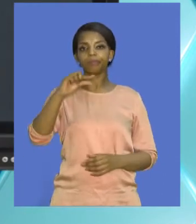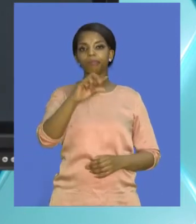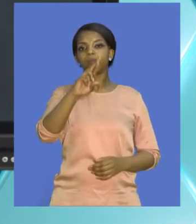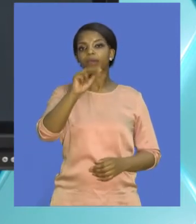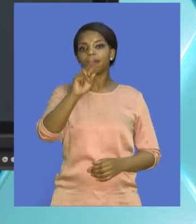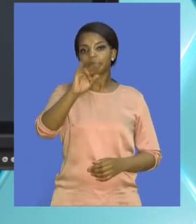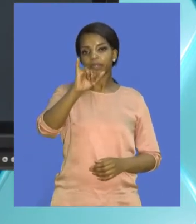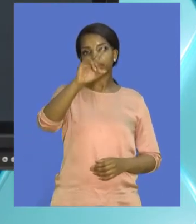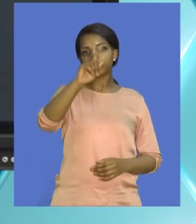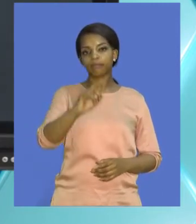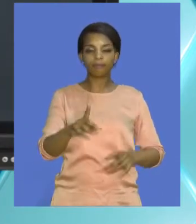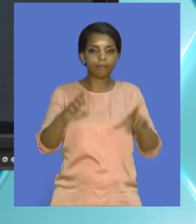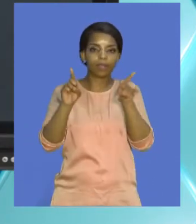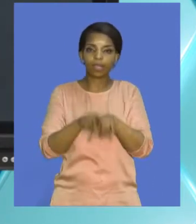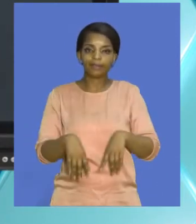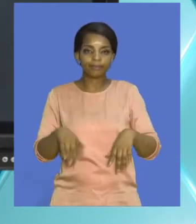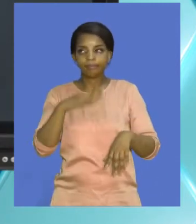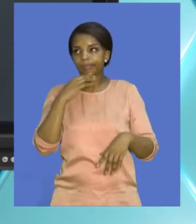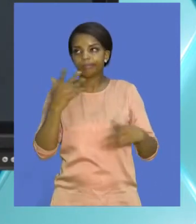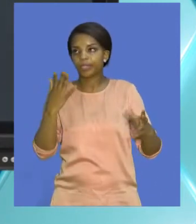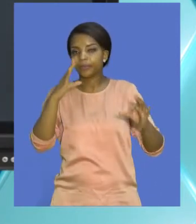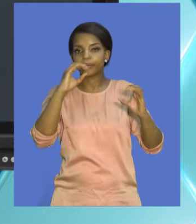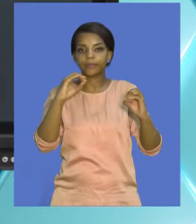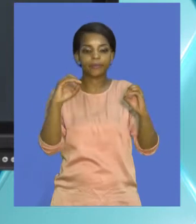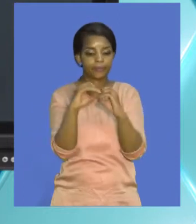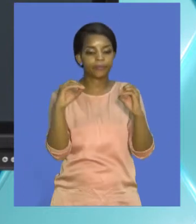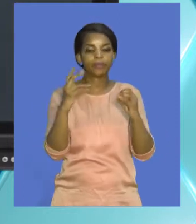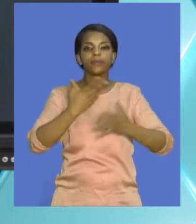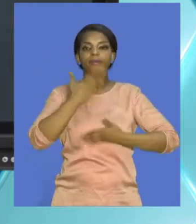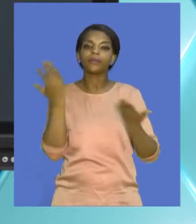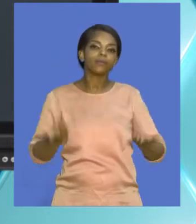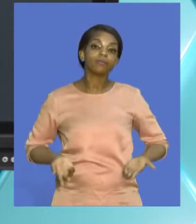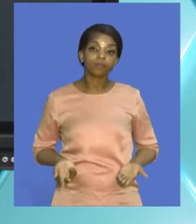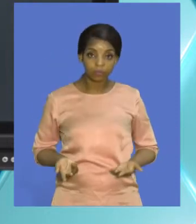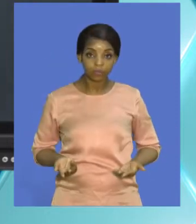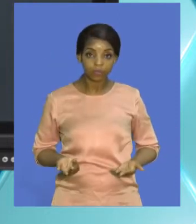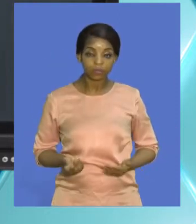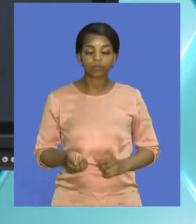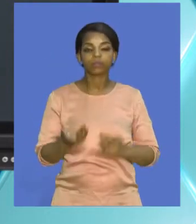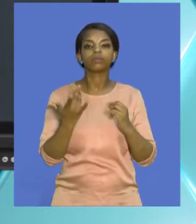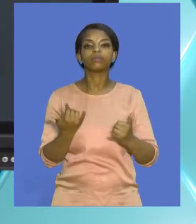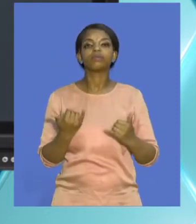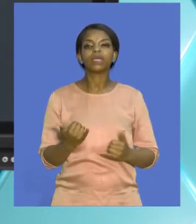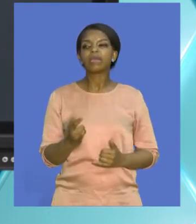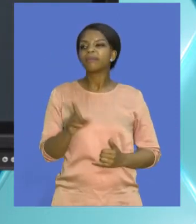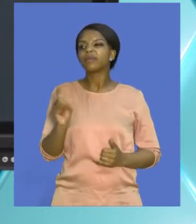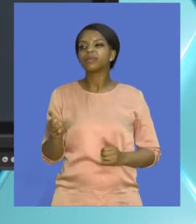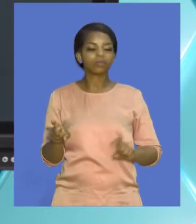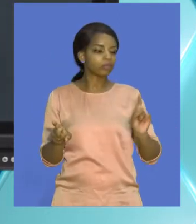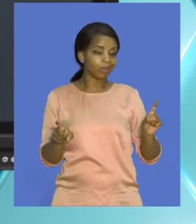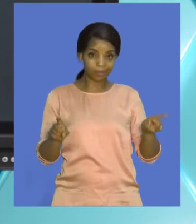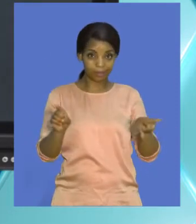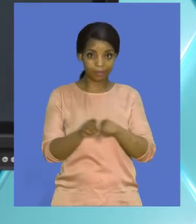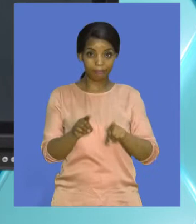non-contact force, as well as the electrostatic force. Okay. Now, what's so common about these forces that we've mentioned as examples of non-contact